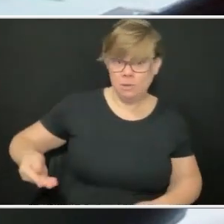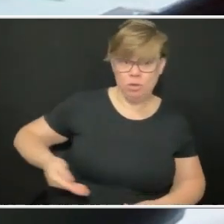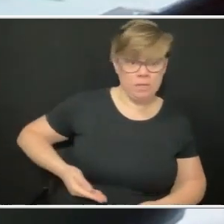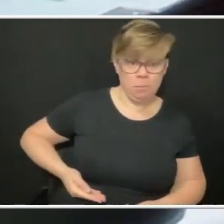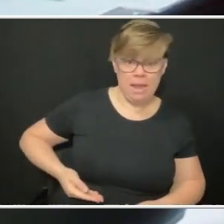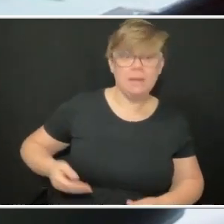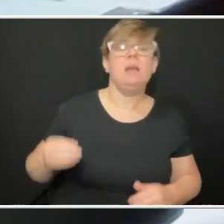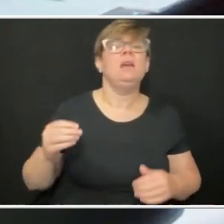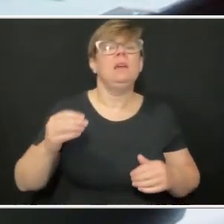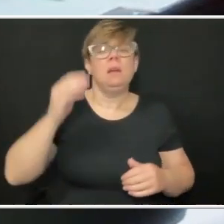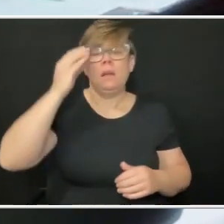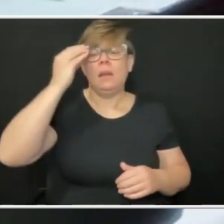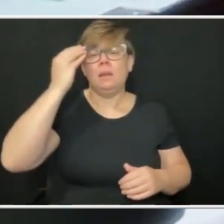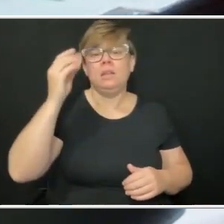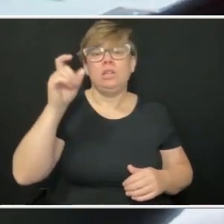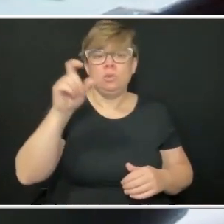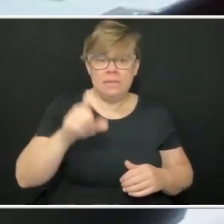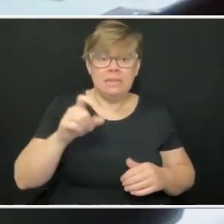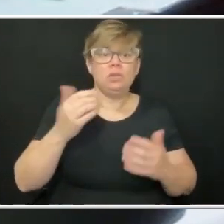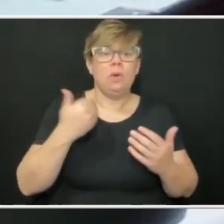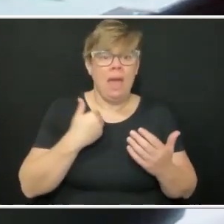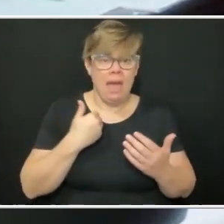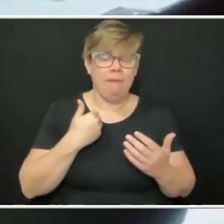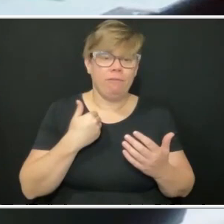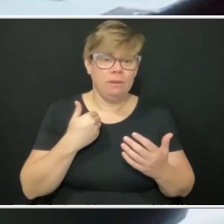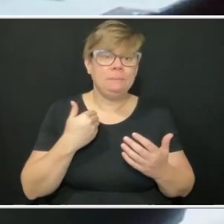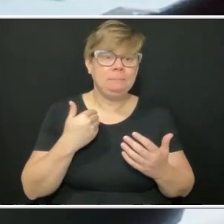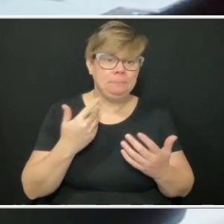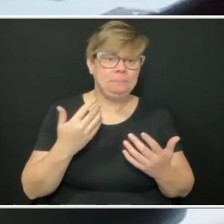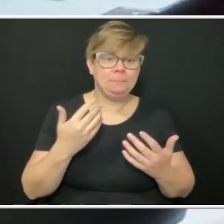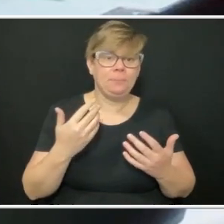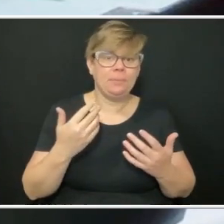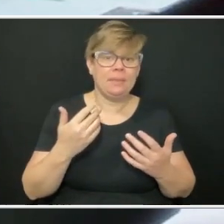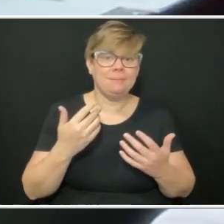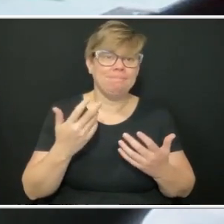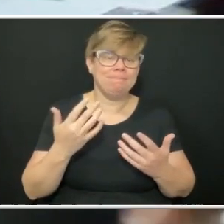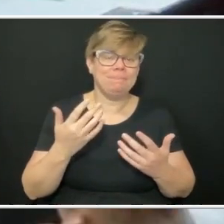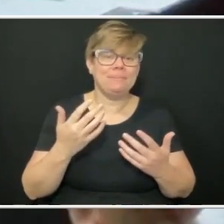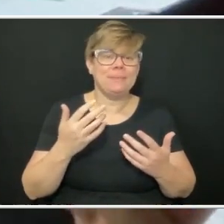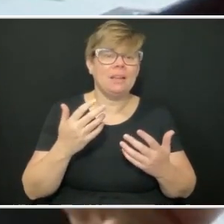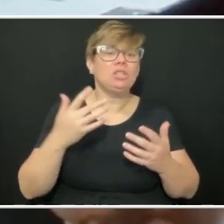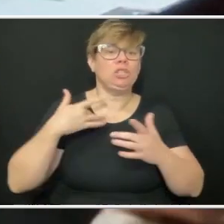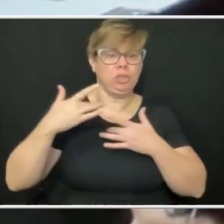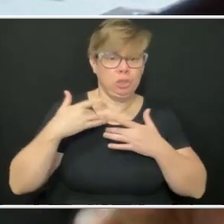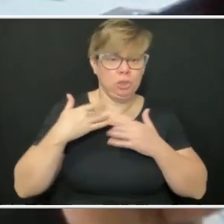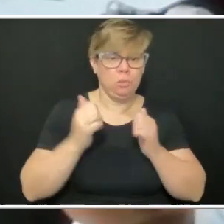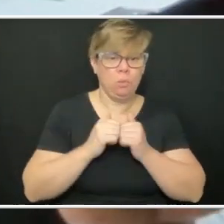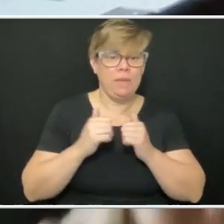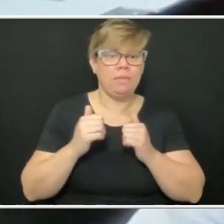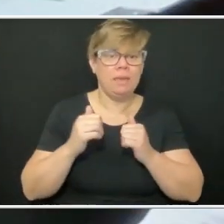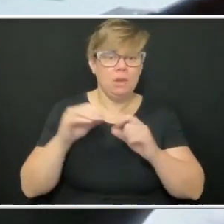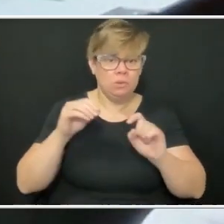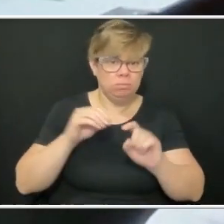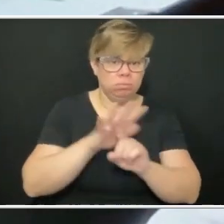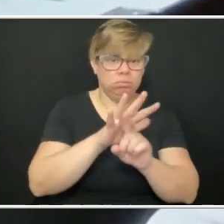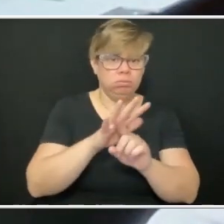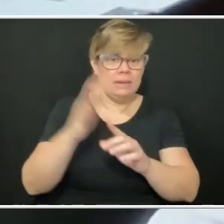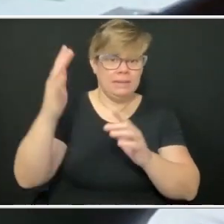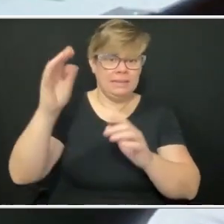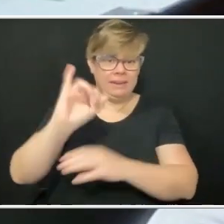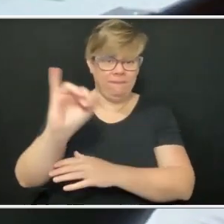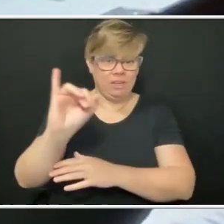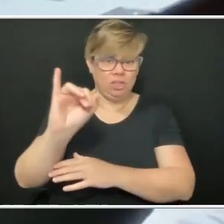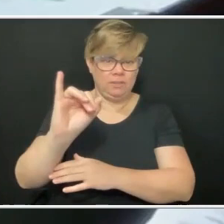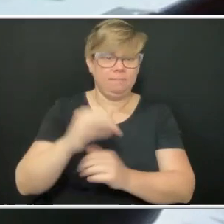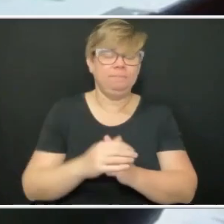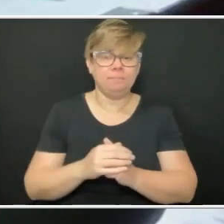biggest reason why children are more susceptible to infections and such. But over time, your immunosuppression goals go